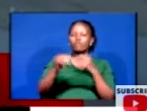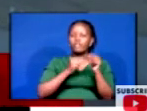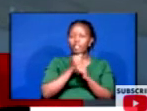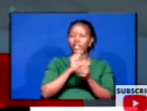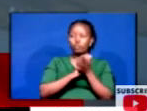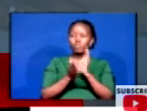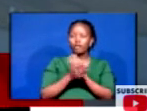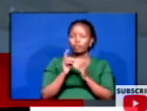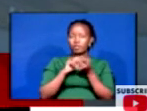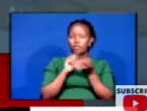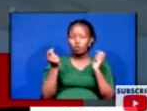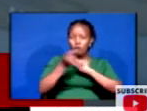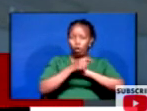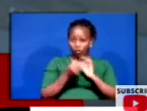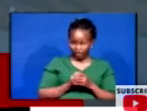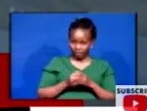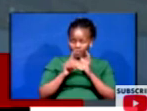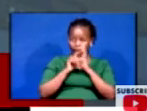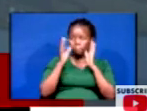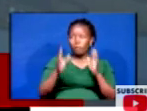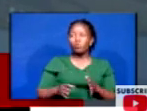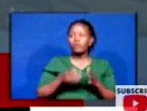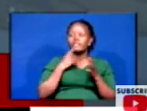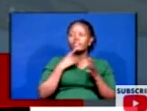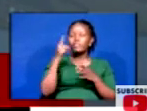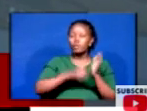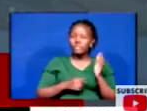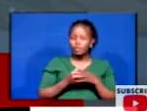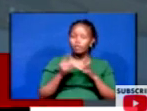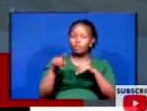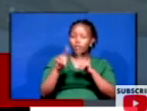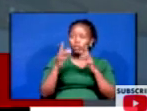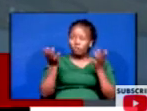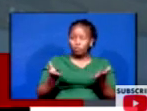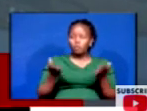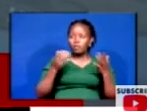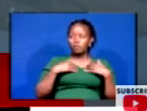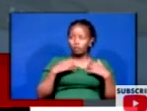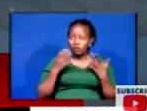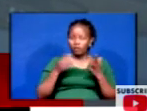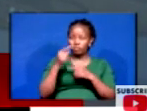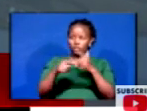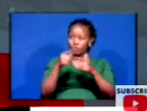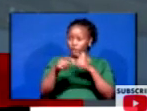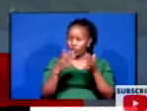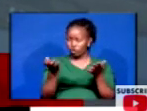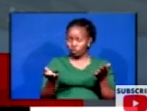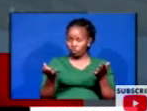Senior Counsel has been saying, because for him, that the struggle is still on. If you could listen to Senior Counsel, and I think that